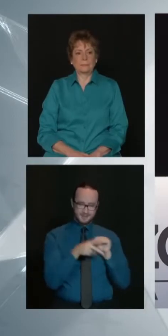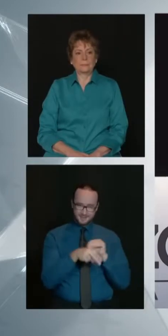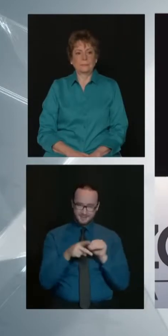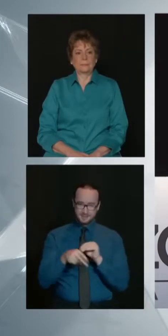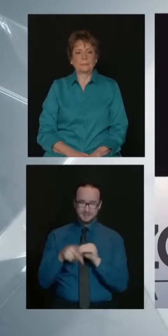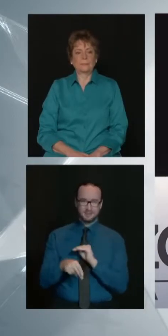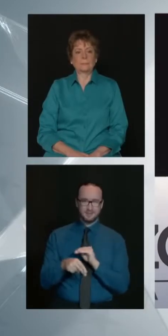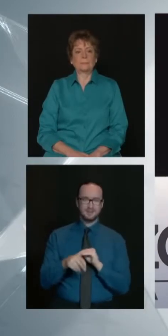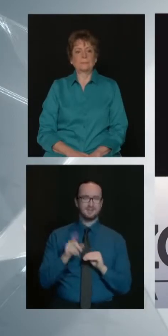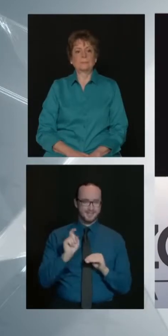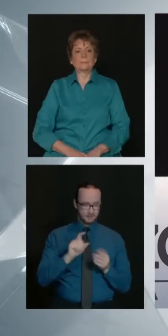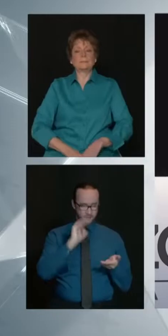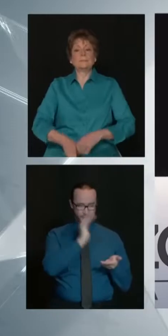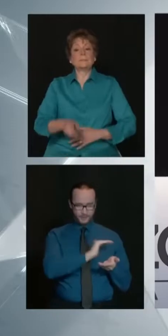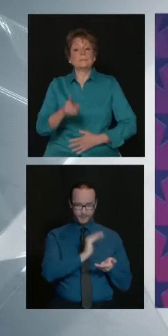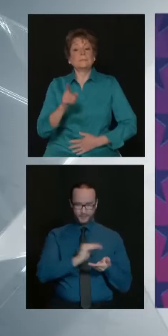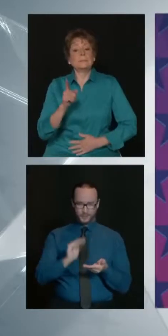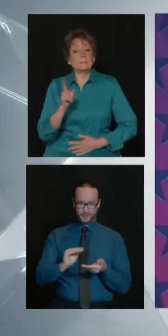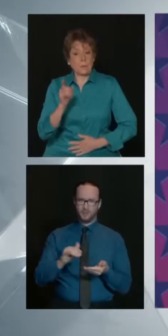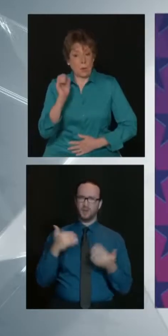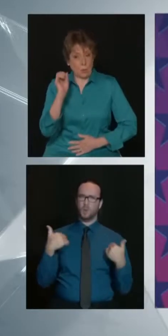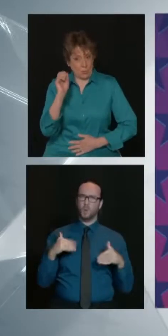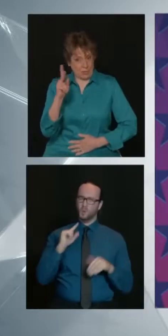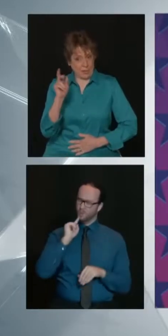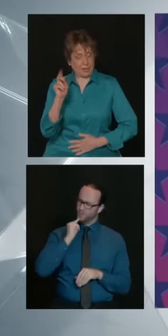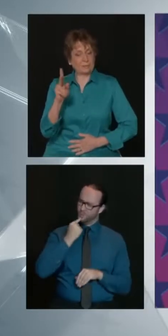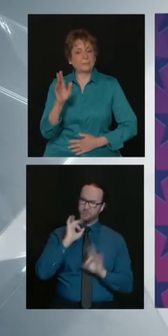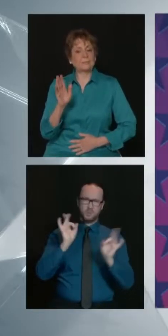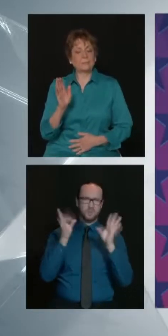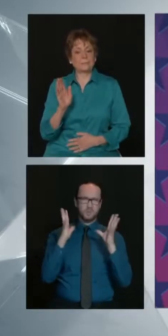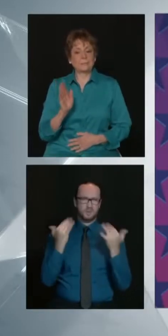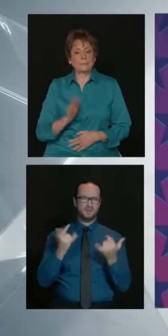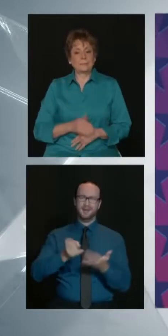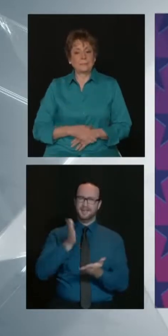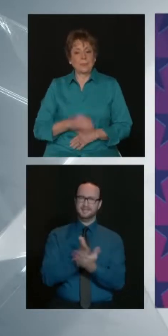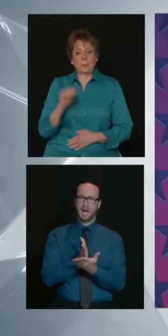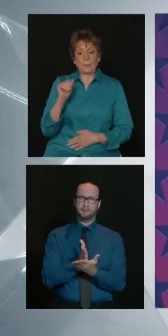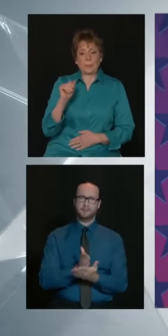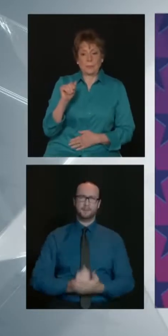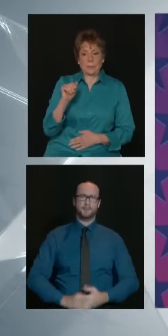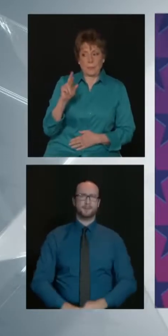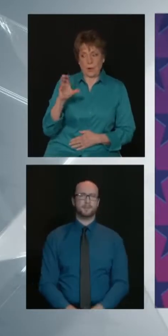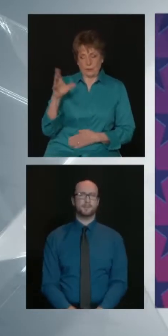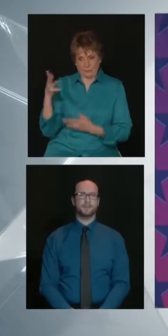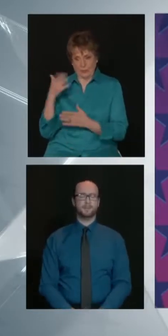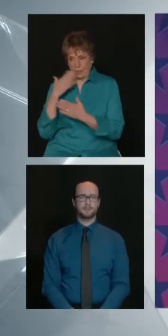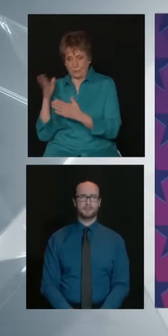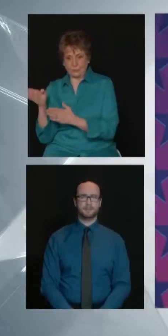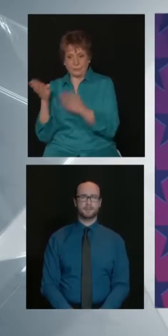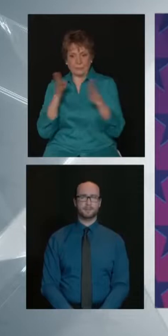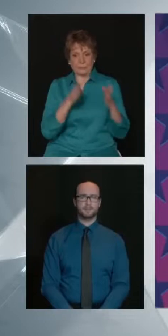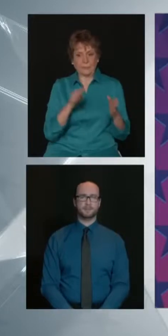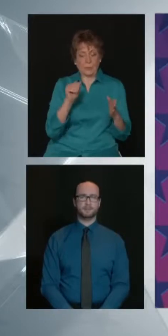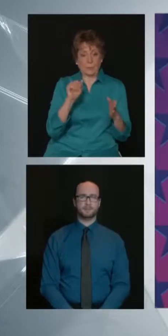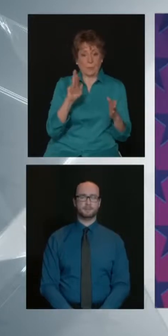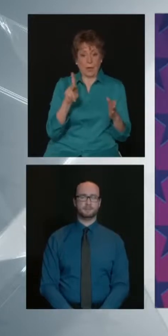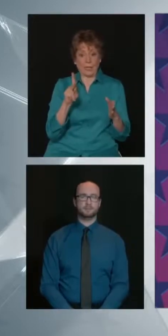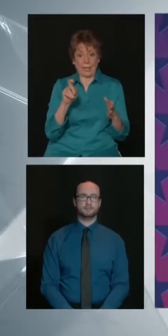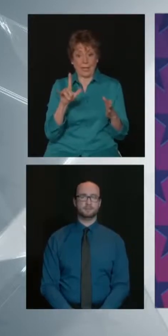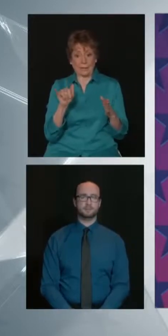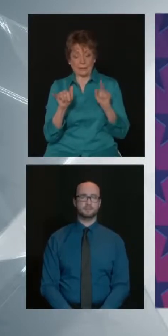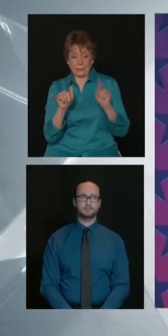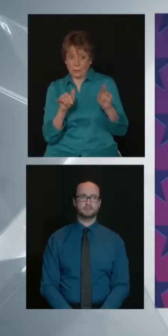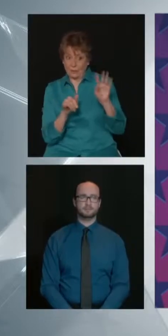to stop. All right, Marc, thank you very much. Marc Kelly, it sounds as if 45 seconds now for rebuttal. Right. From what you've